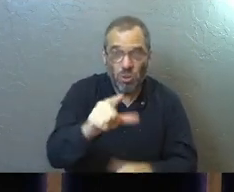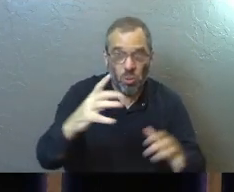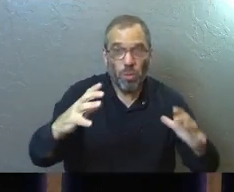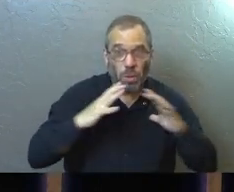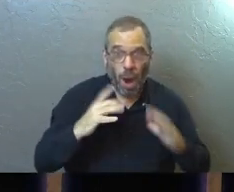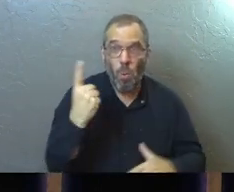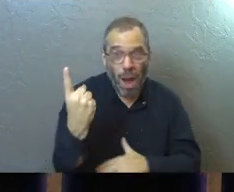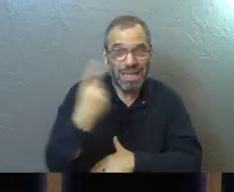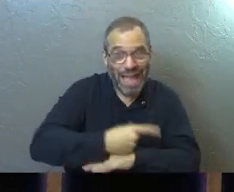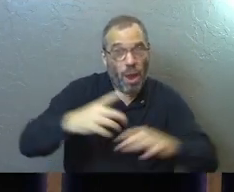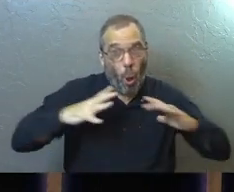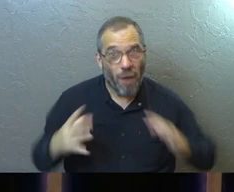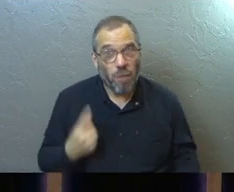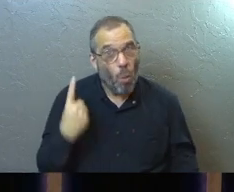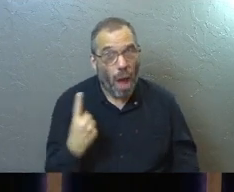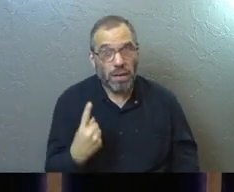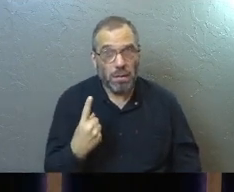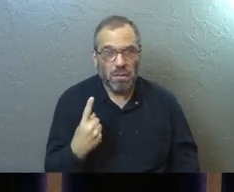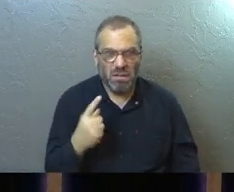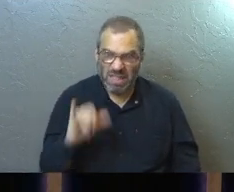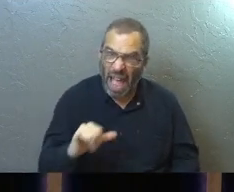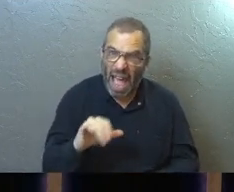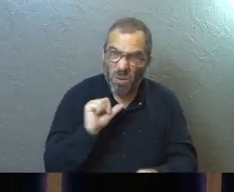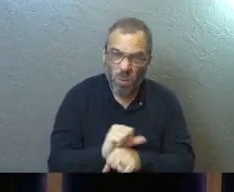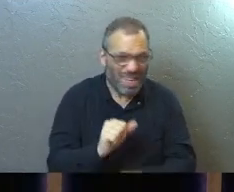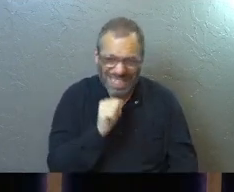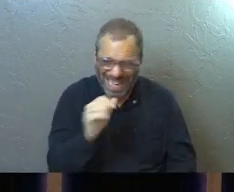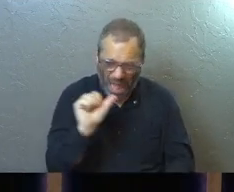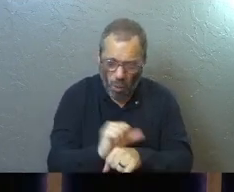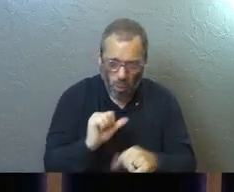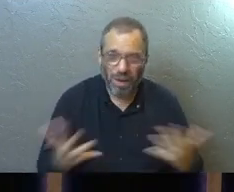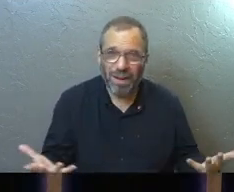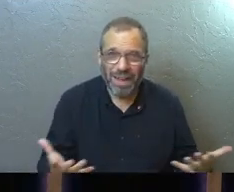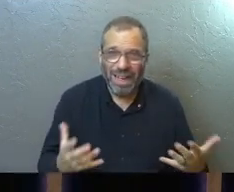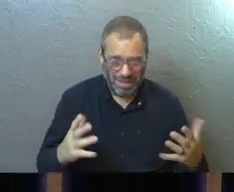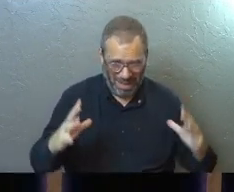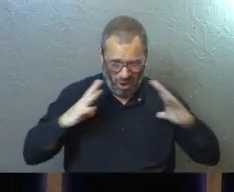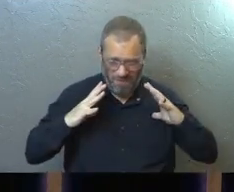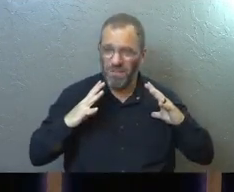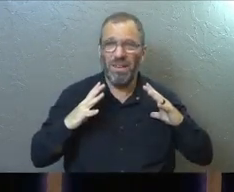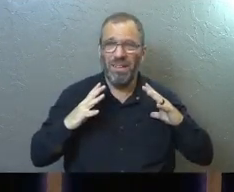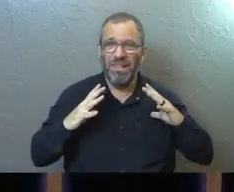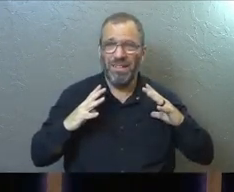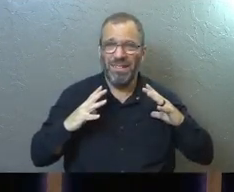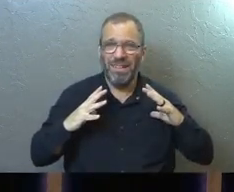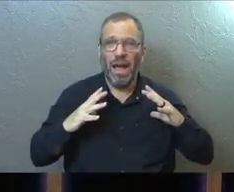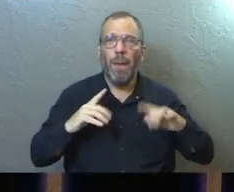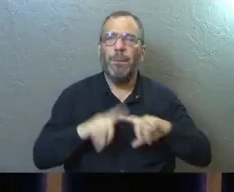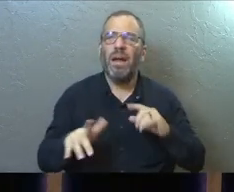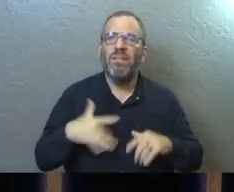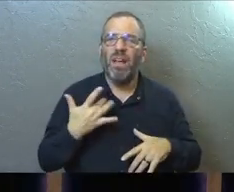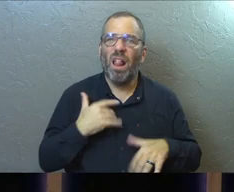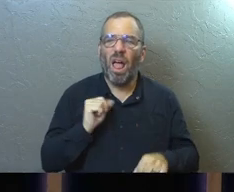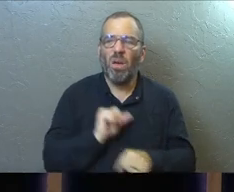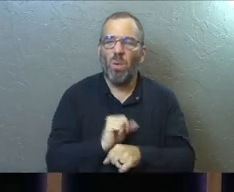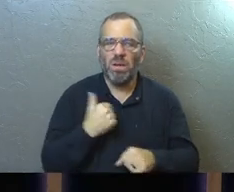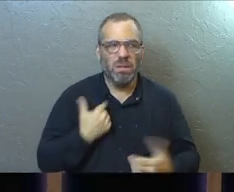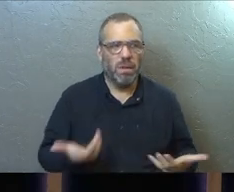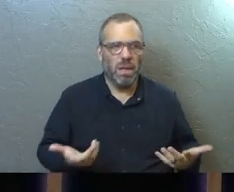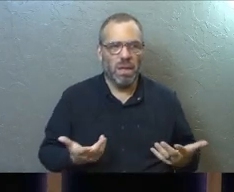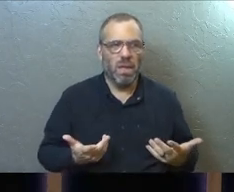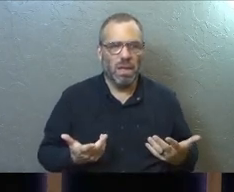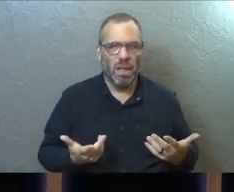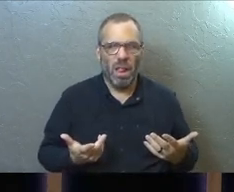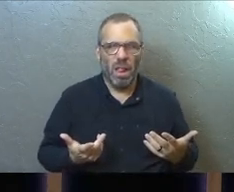off. Is that work? No, that's not work. To take a day off? But it feels like work to us, does it